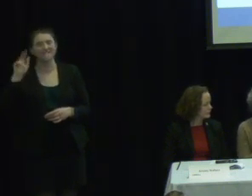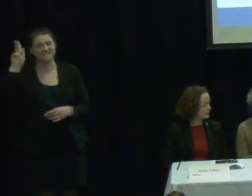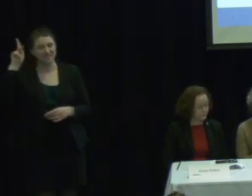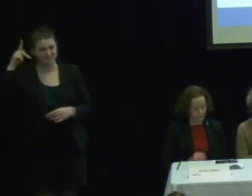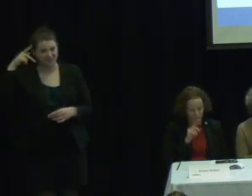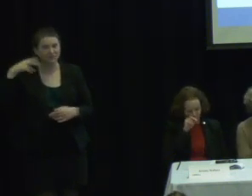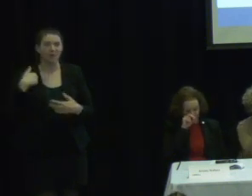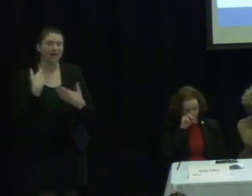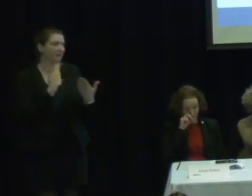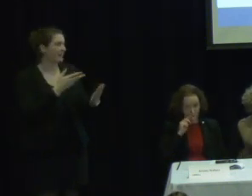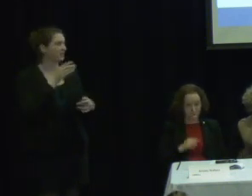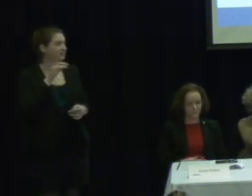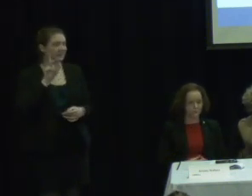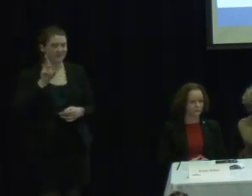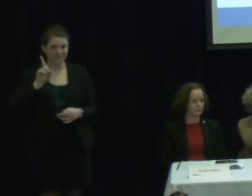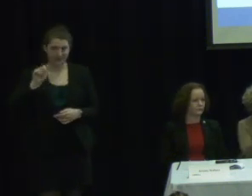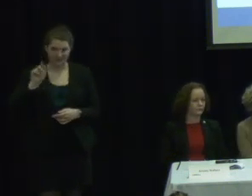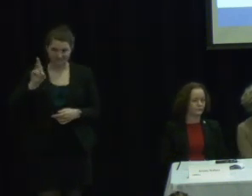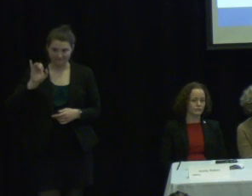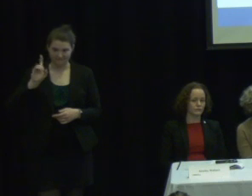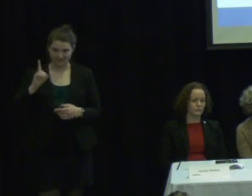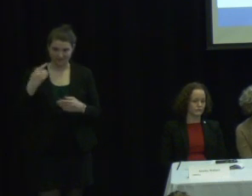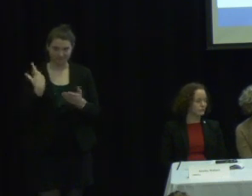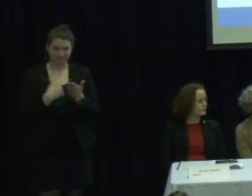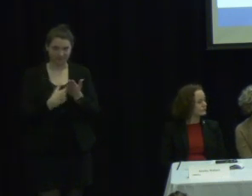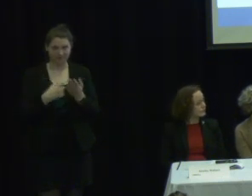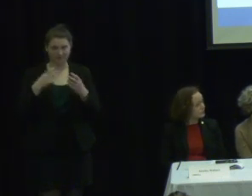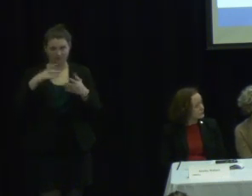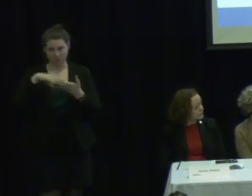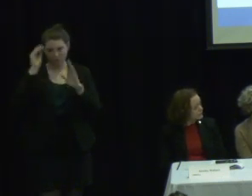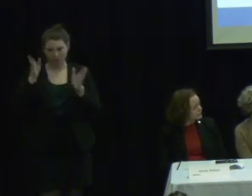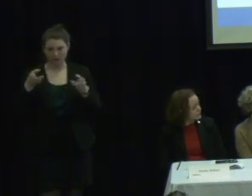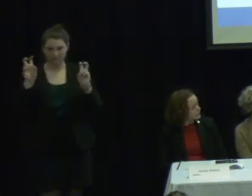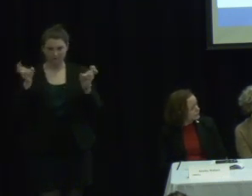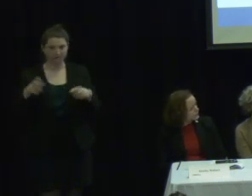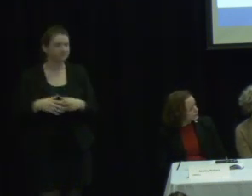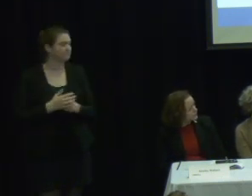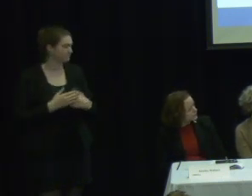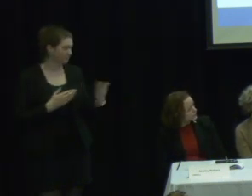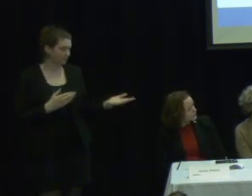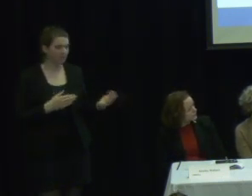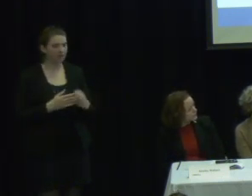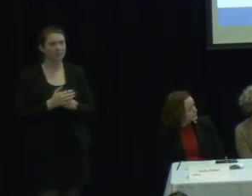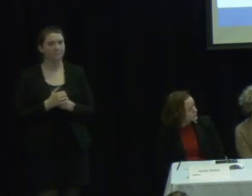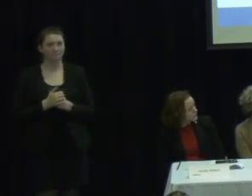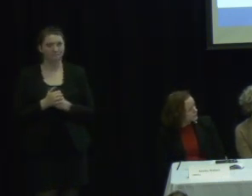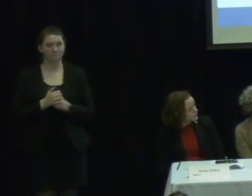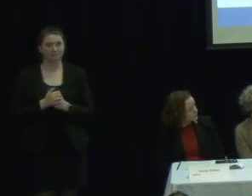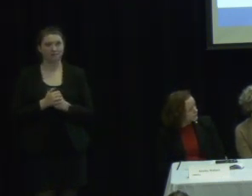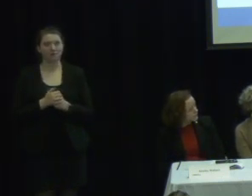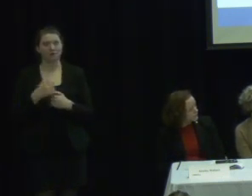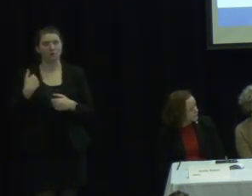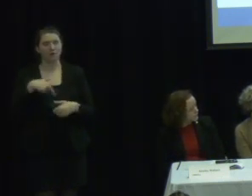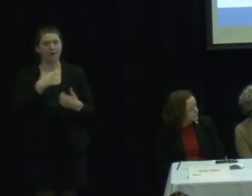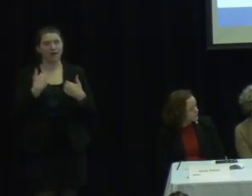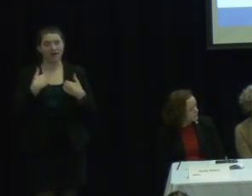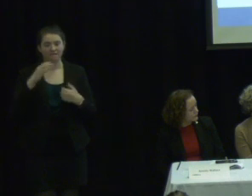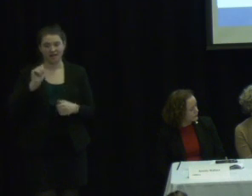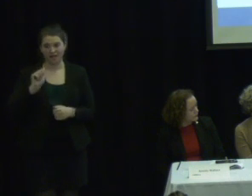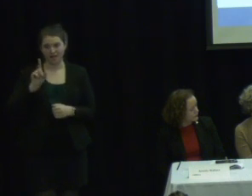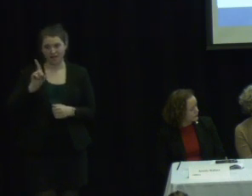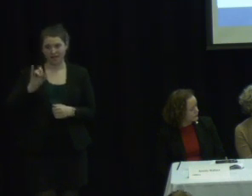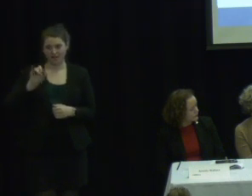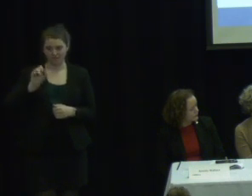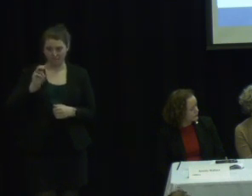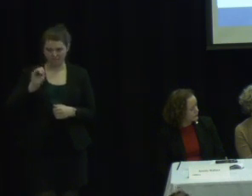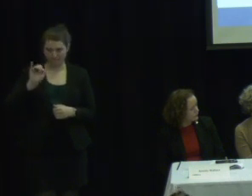the student affairs position. In student affairs, we have admin support for the positions in the Diversity Center. We have in the past, and we